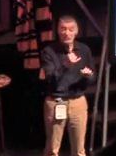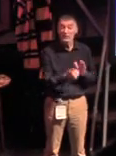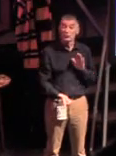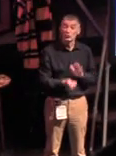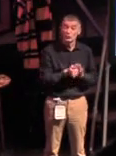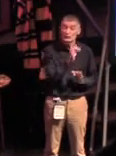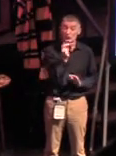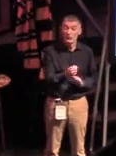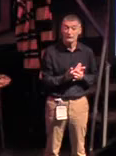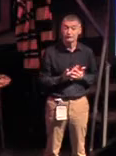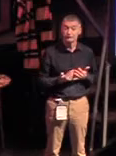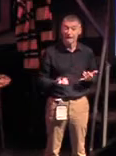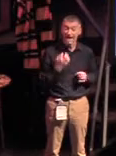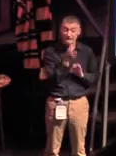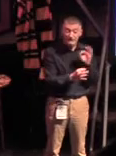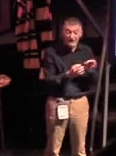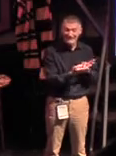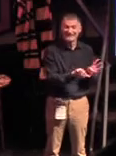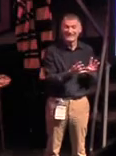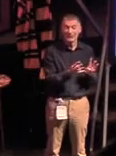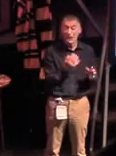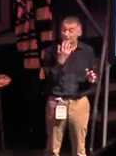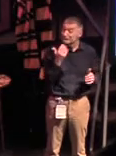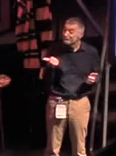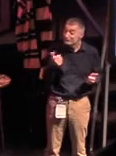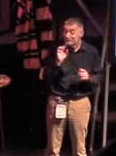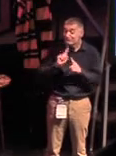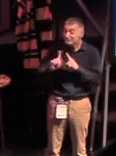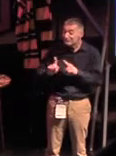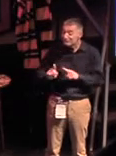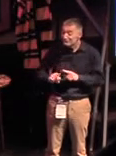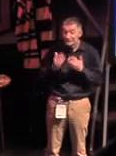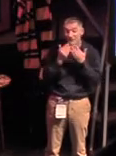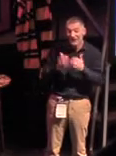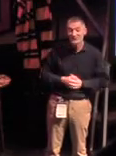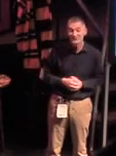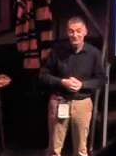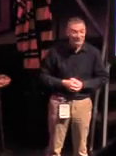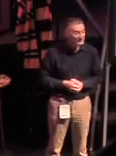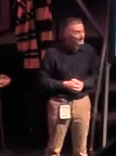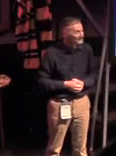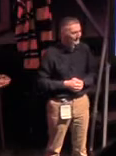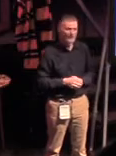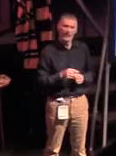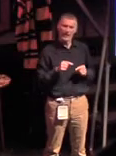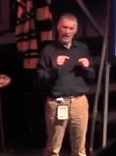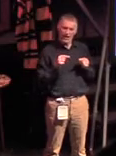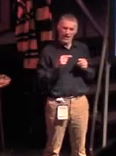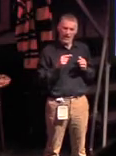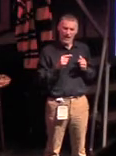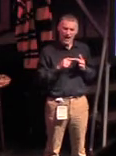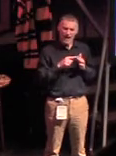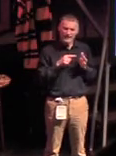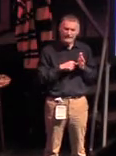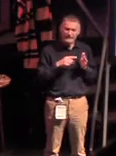stupid questions. And I thank you, dear team. You know, IETM is now in